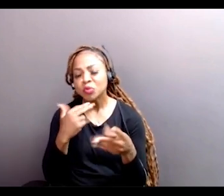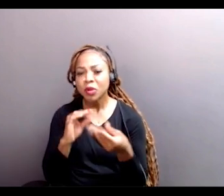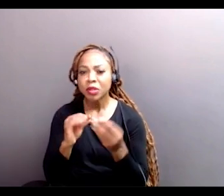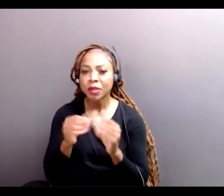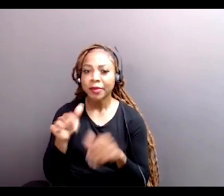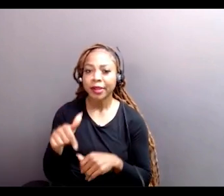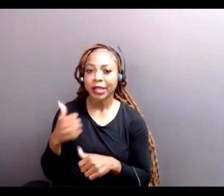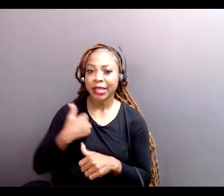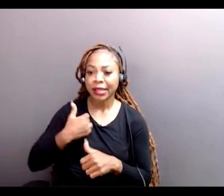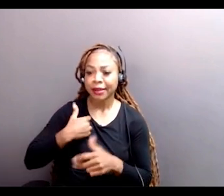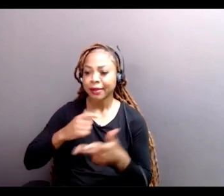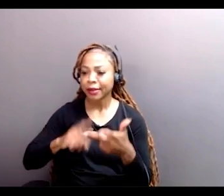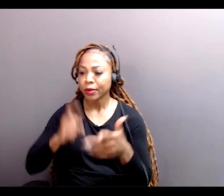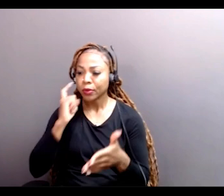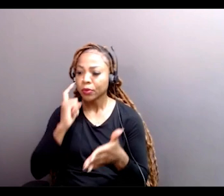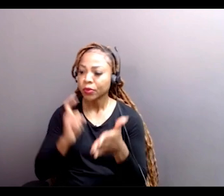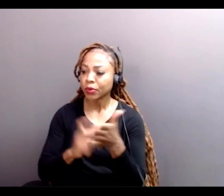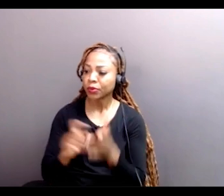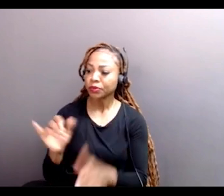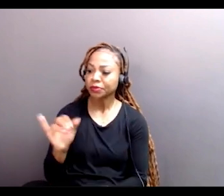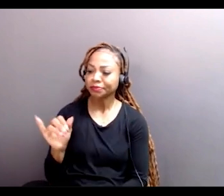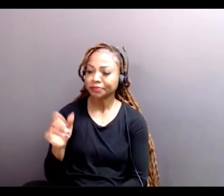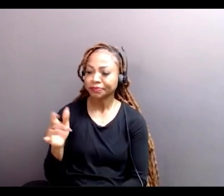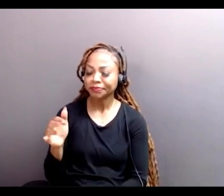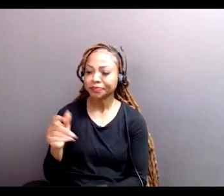as you would see also in